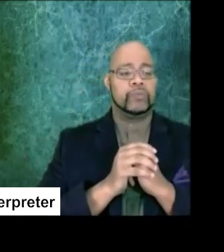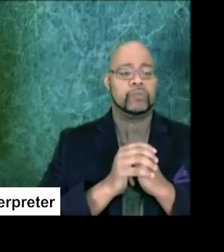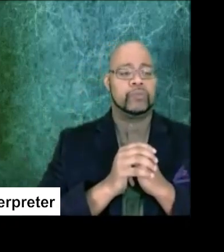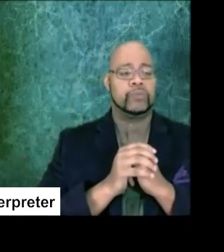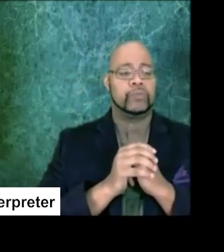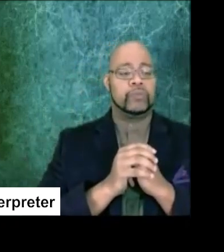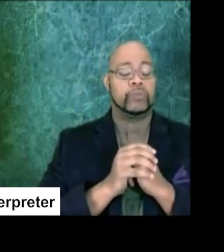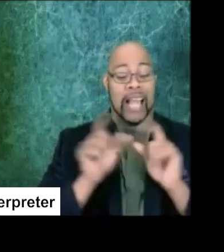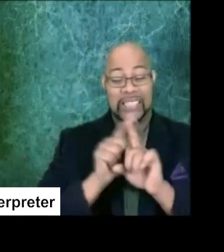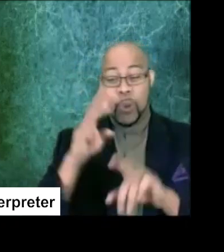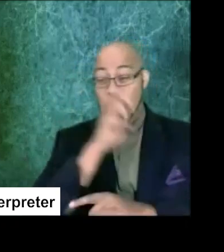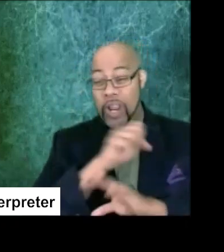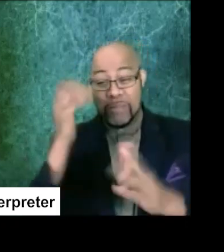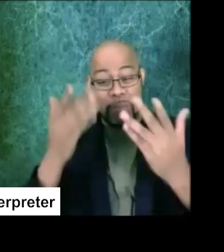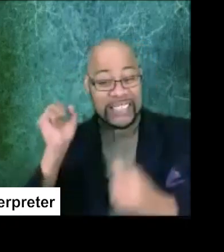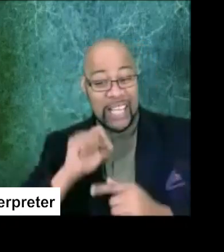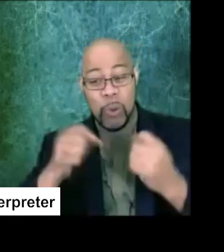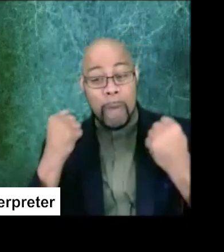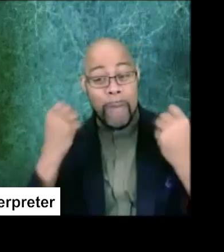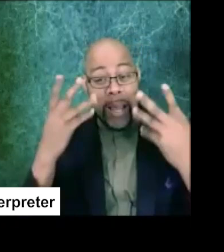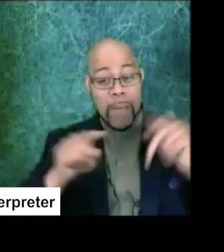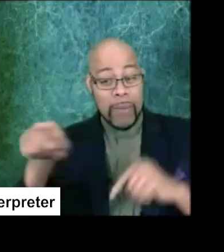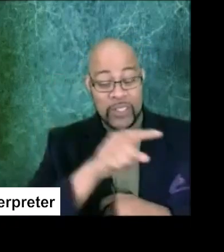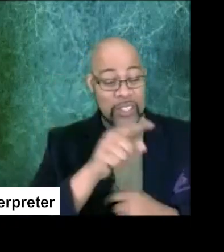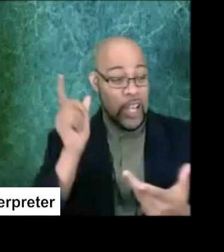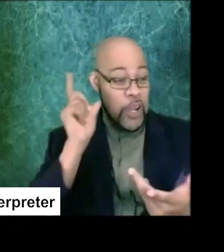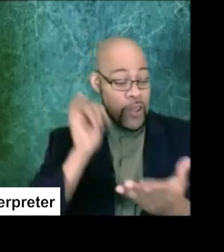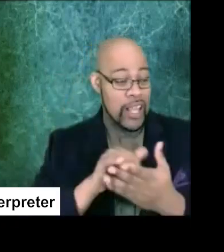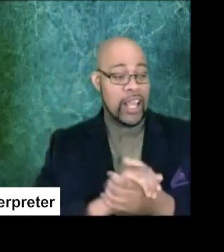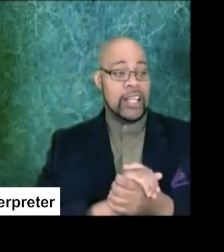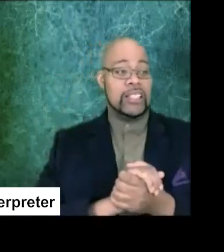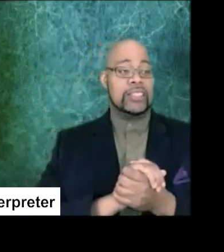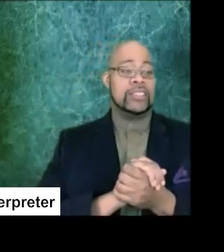as weird as this sounds to many ears to say it,